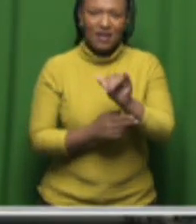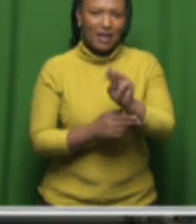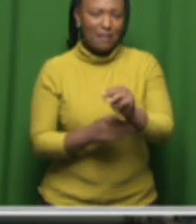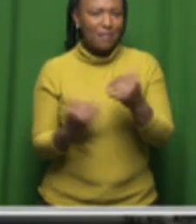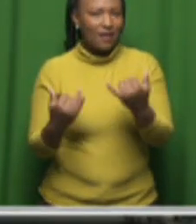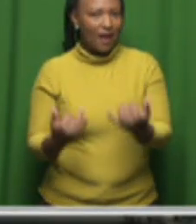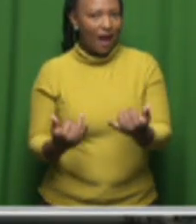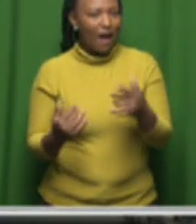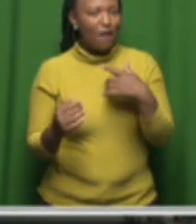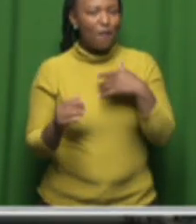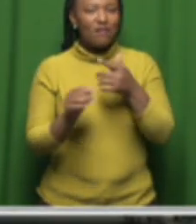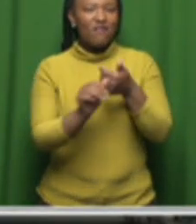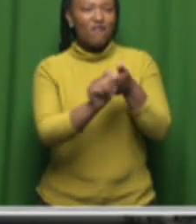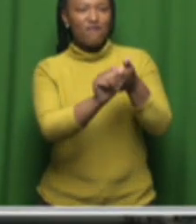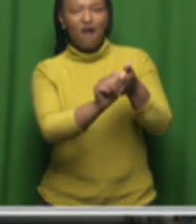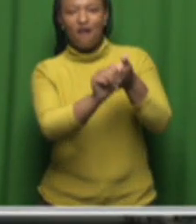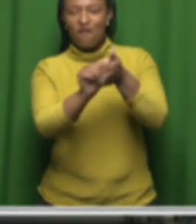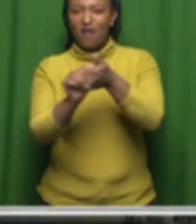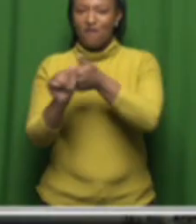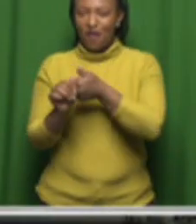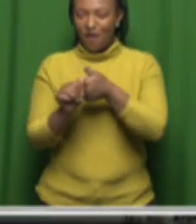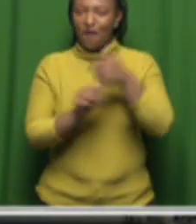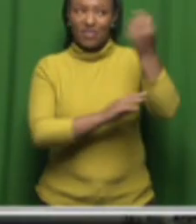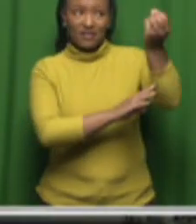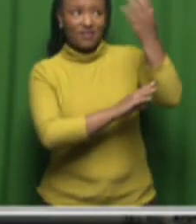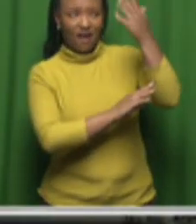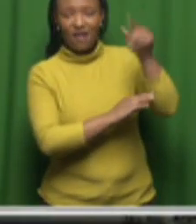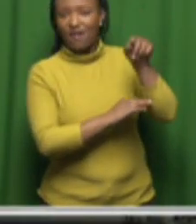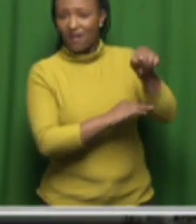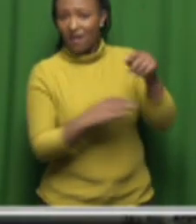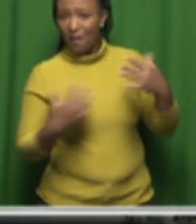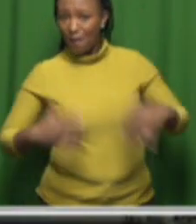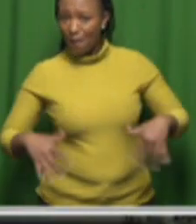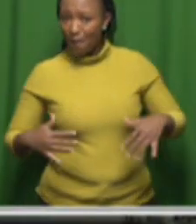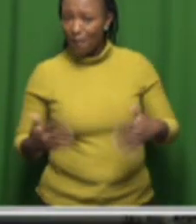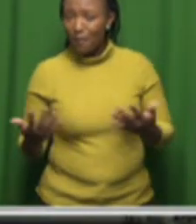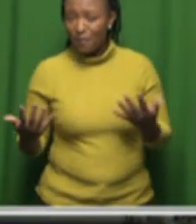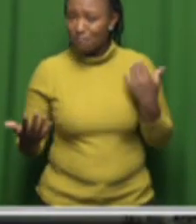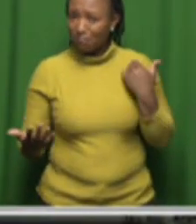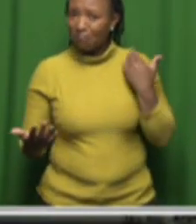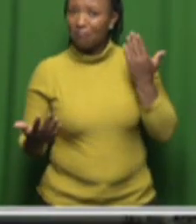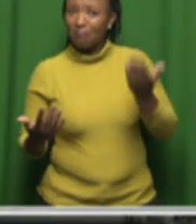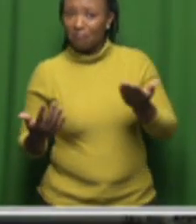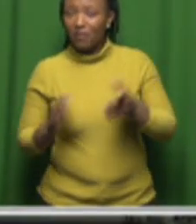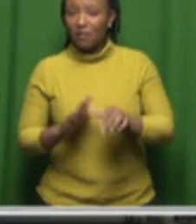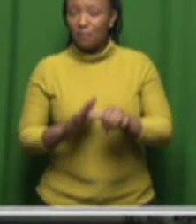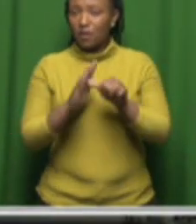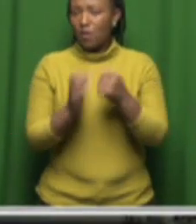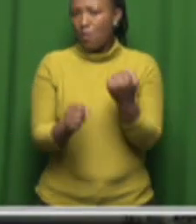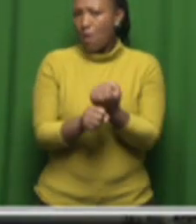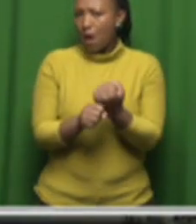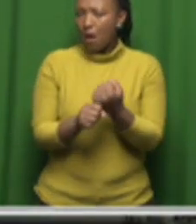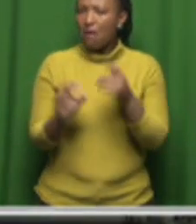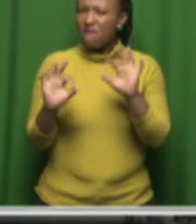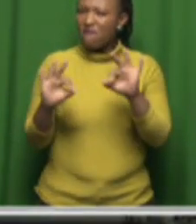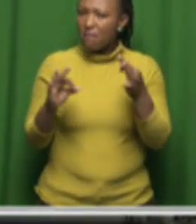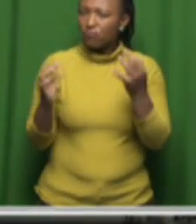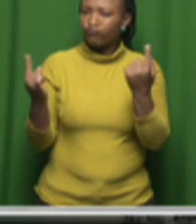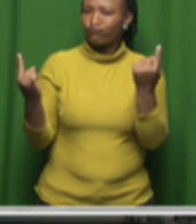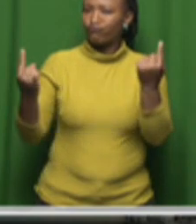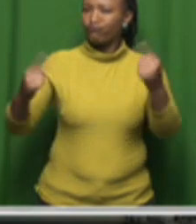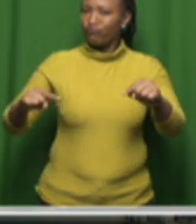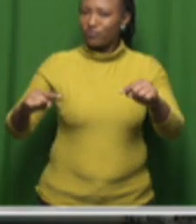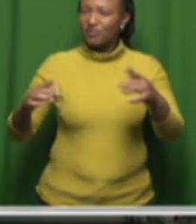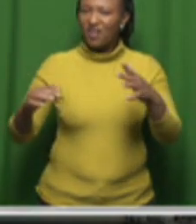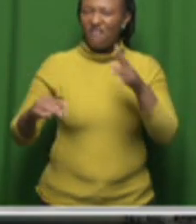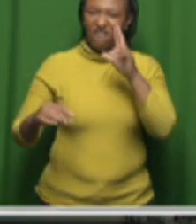the sun, talk to us about what is happening on your end, the significance of the work being done down there, and really how families can come out to have